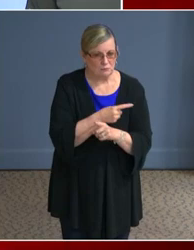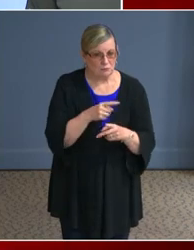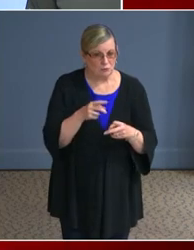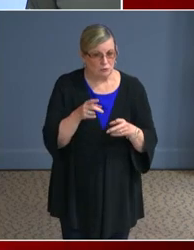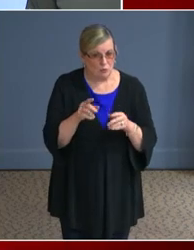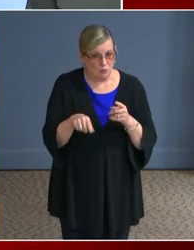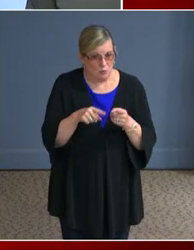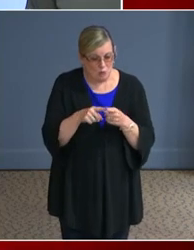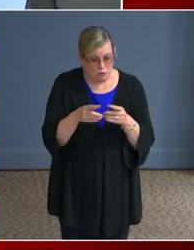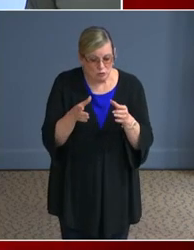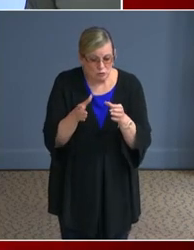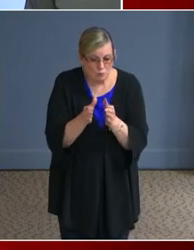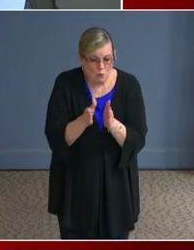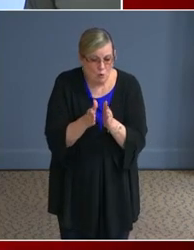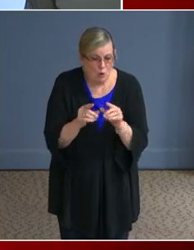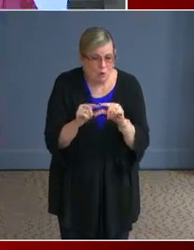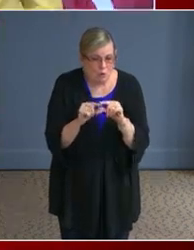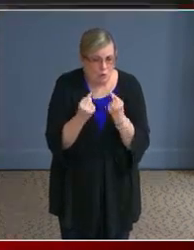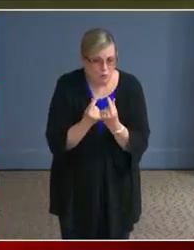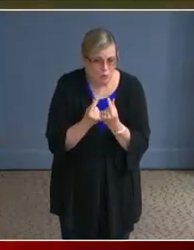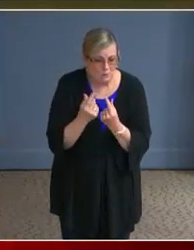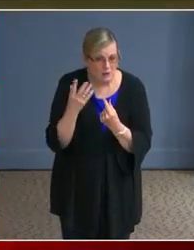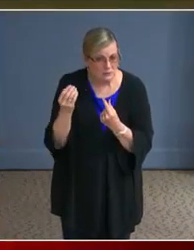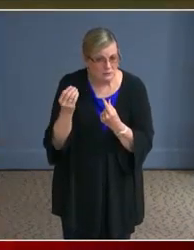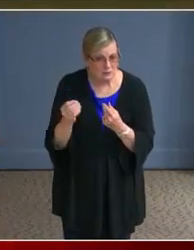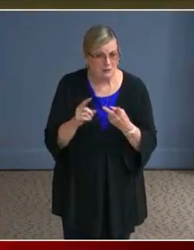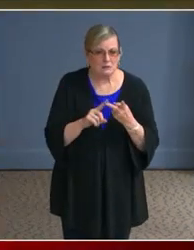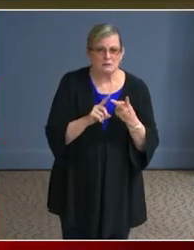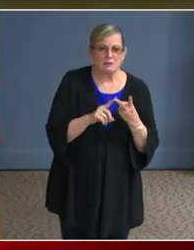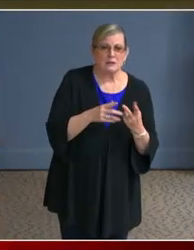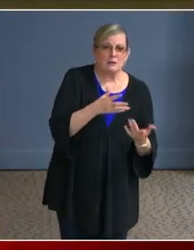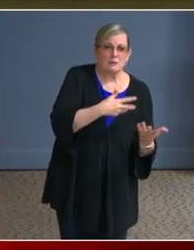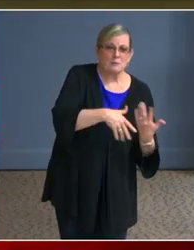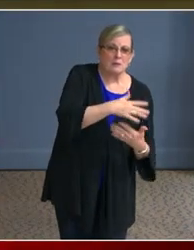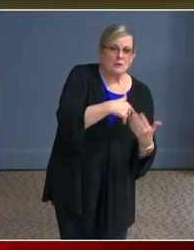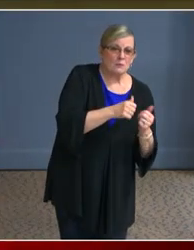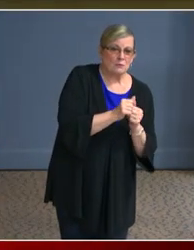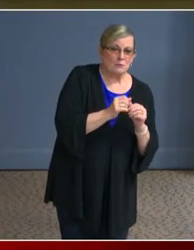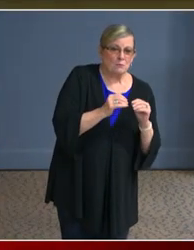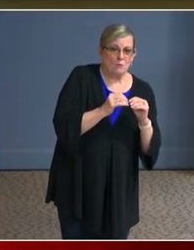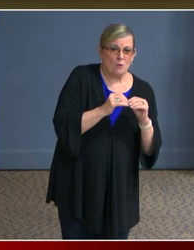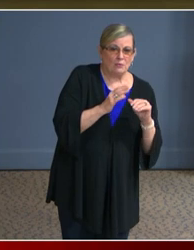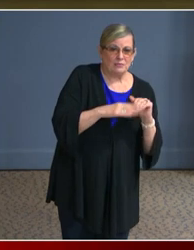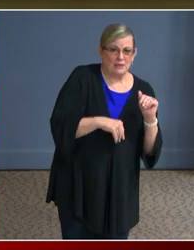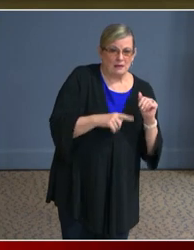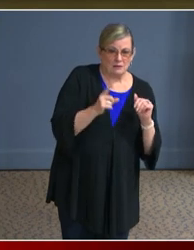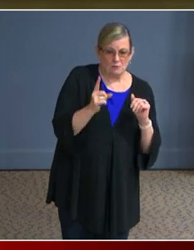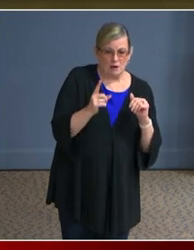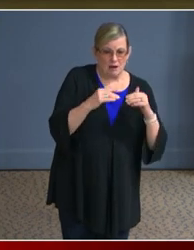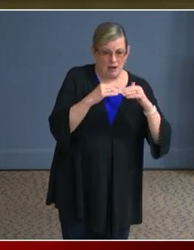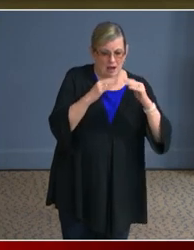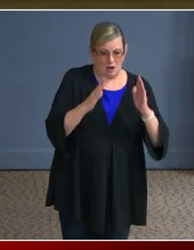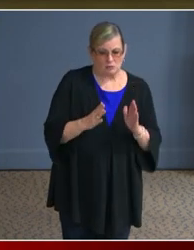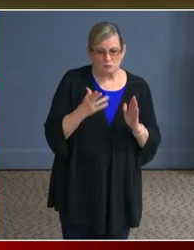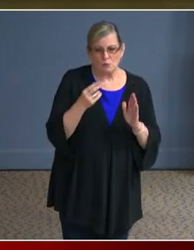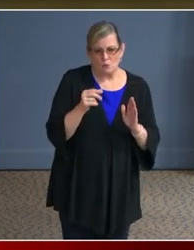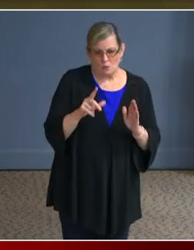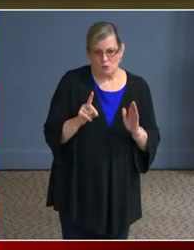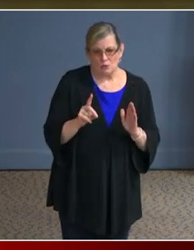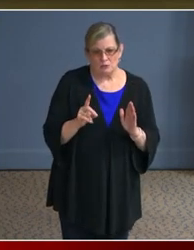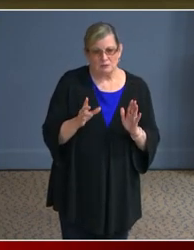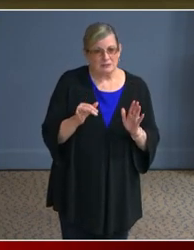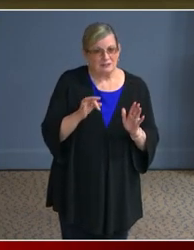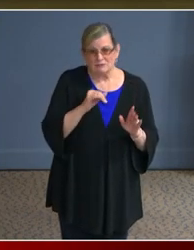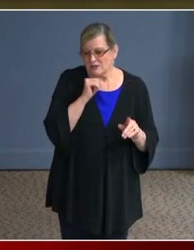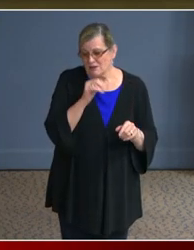gathering outdoors, or when you're mixing with with less than one household outdoors. Otherwise, if you're not